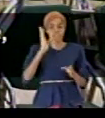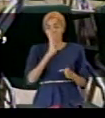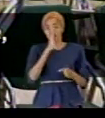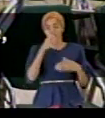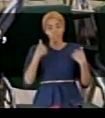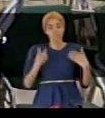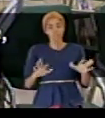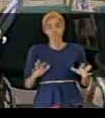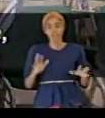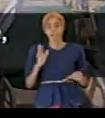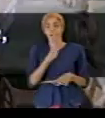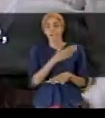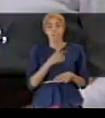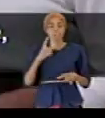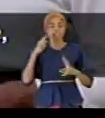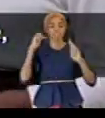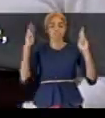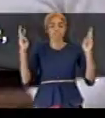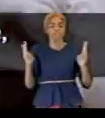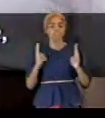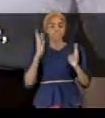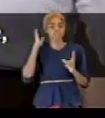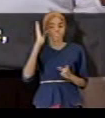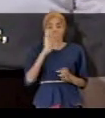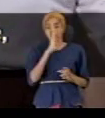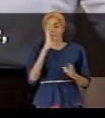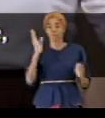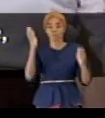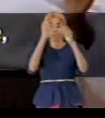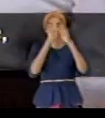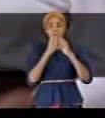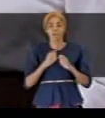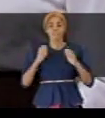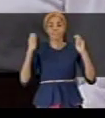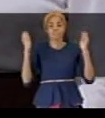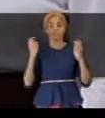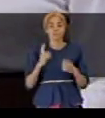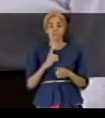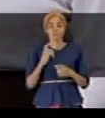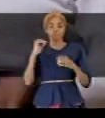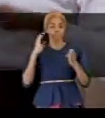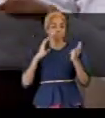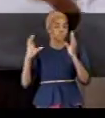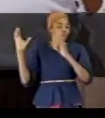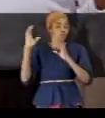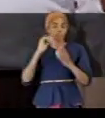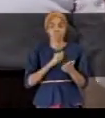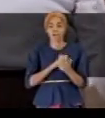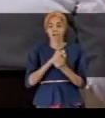battle shall be gone, and the victory be won. Conflict's